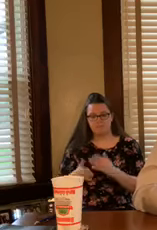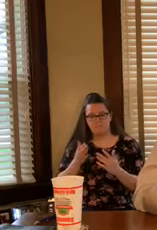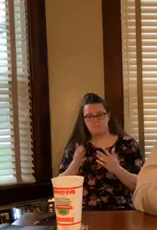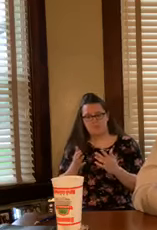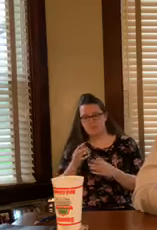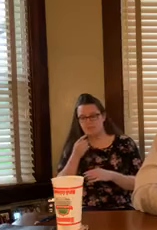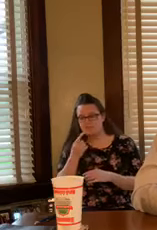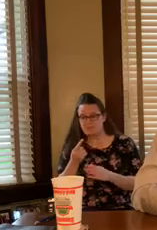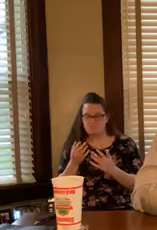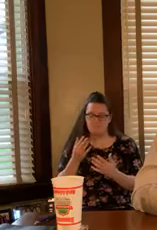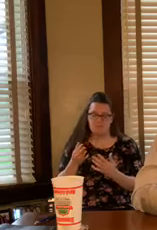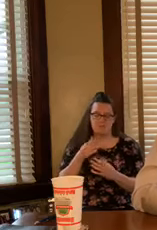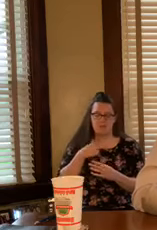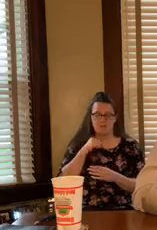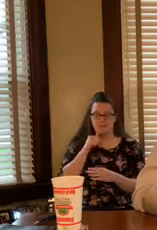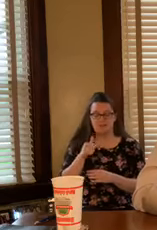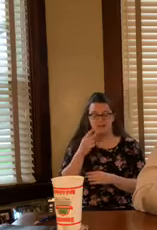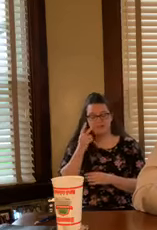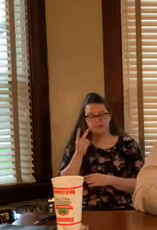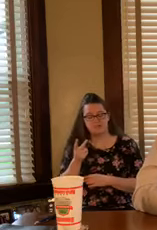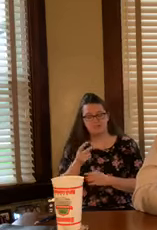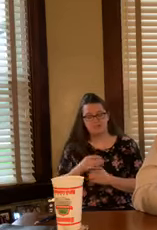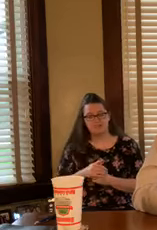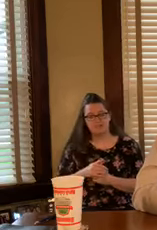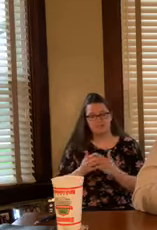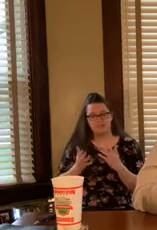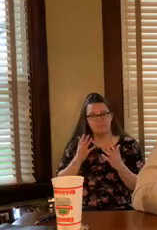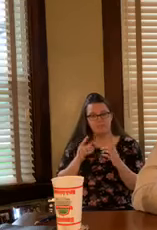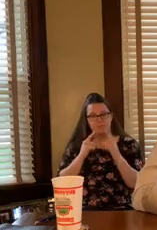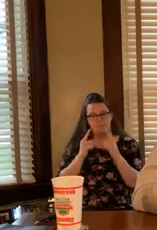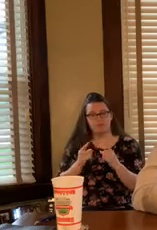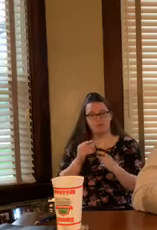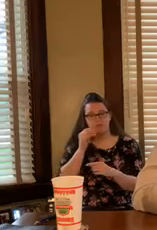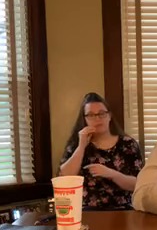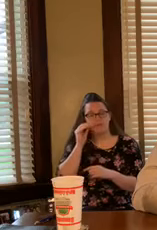something I didn't see. Maybe they're not home. And she may go home.